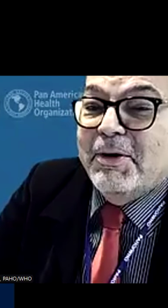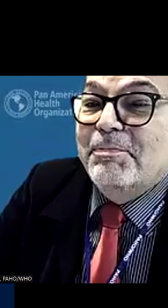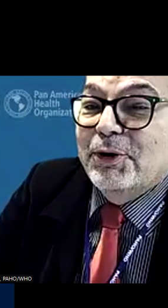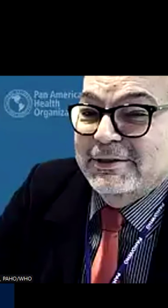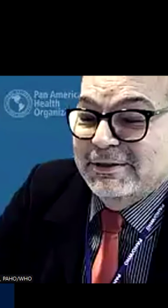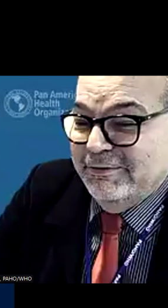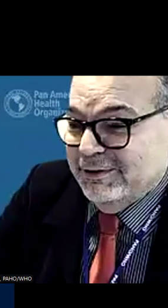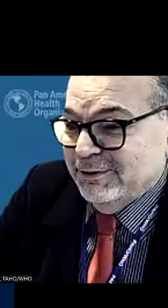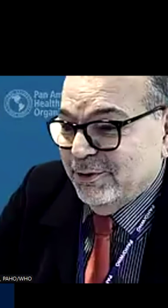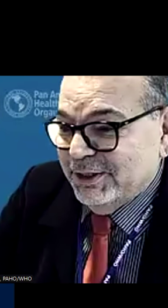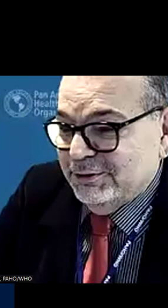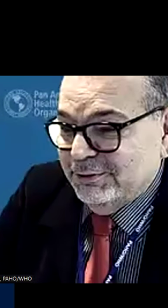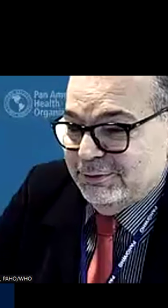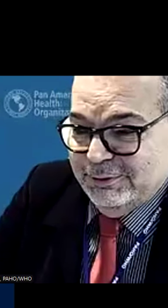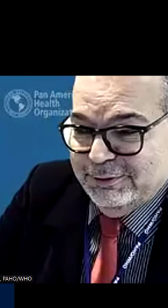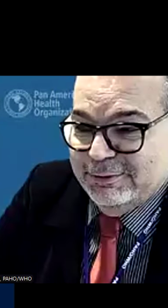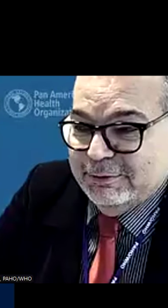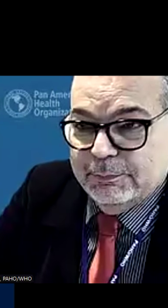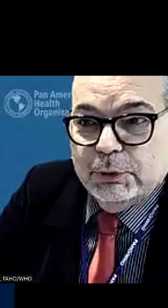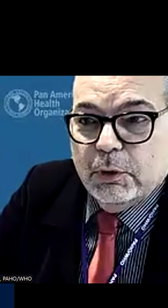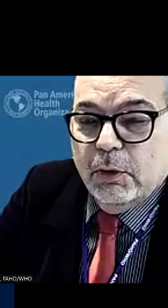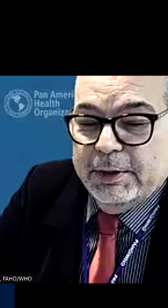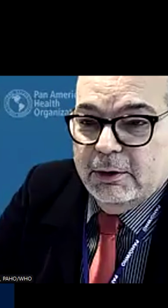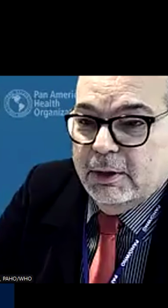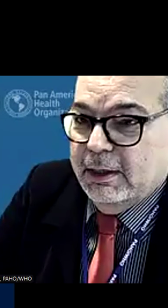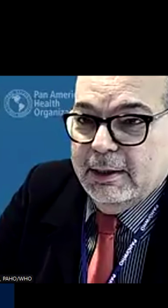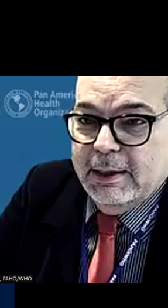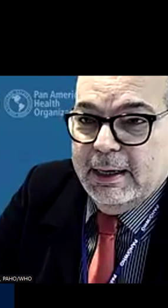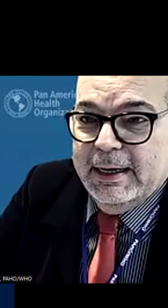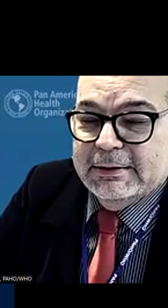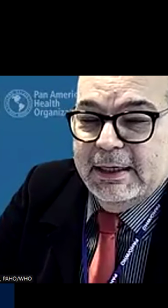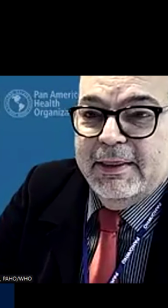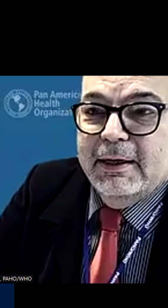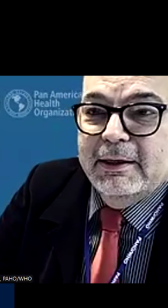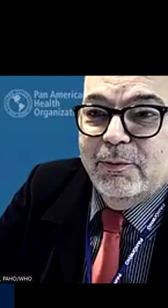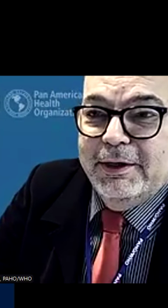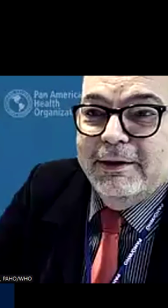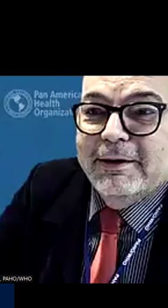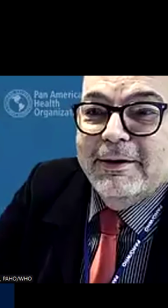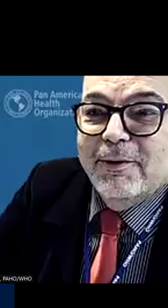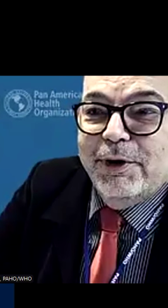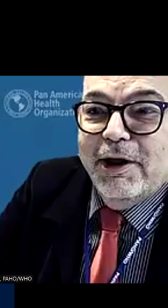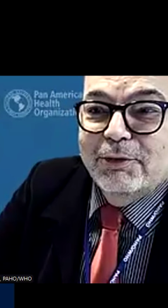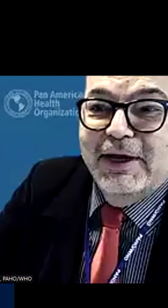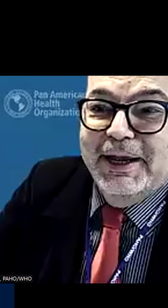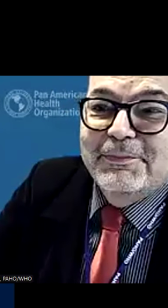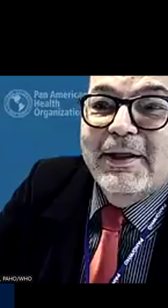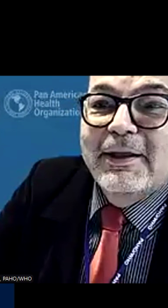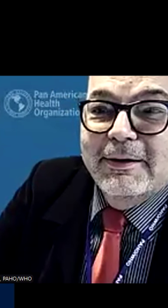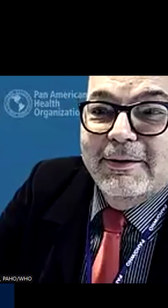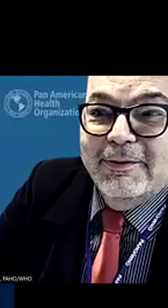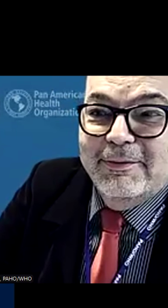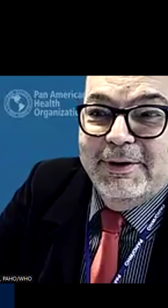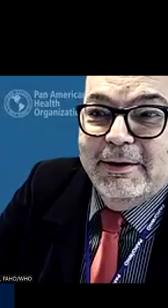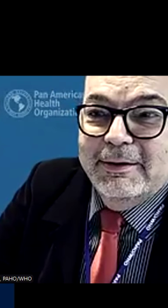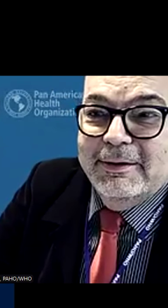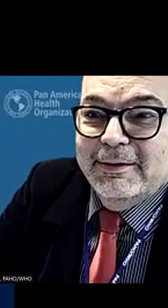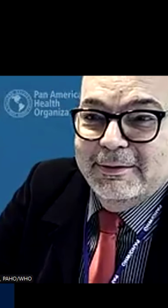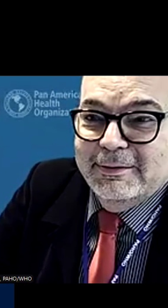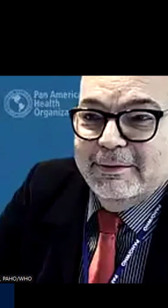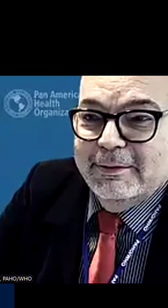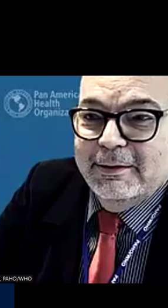very important and difficult question to cover. So, Alex, I think that we are on time, and we